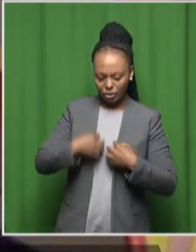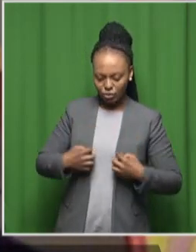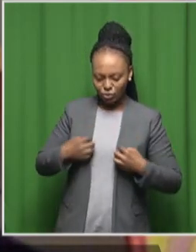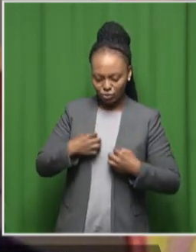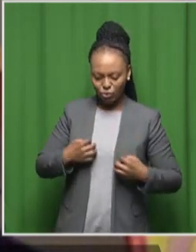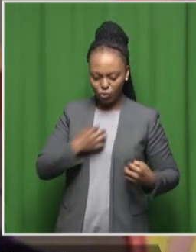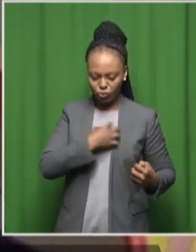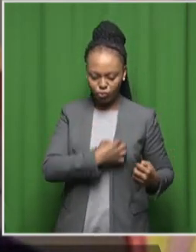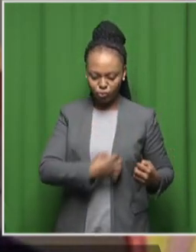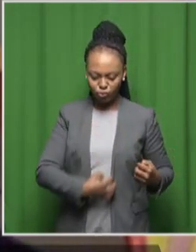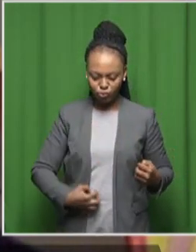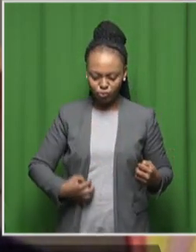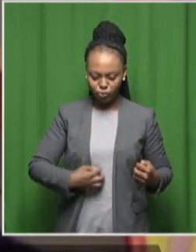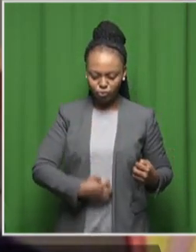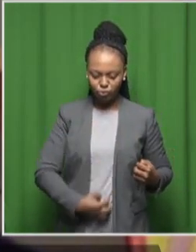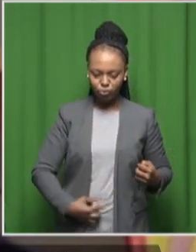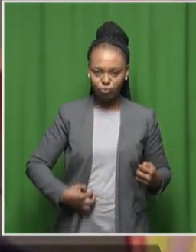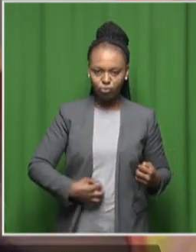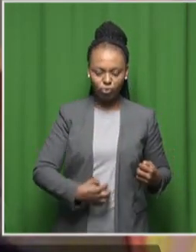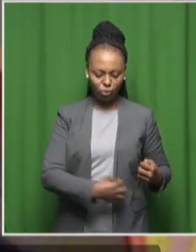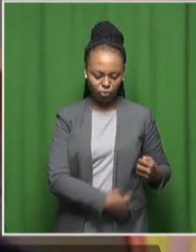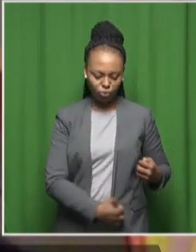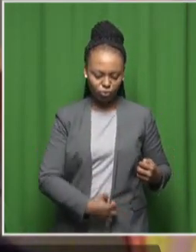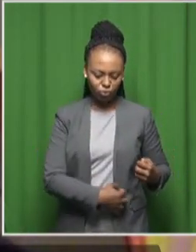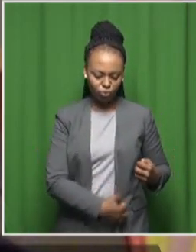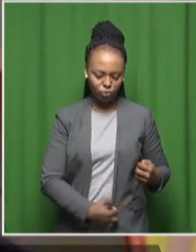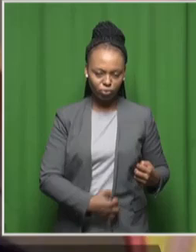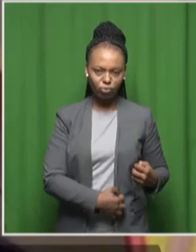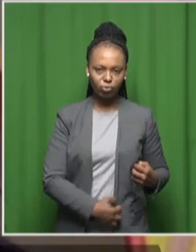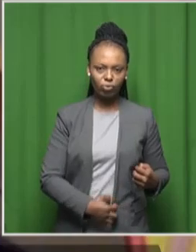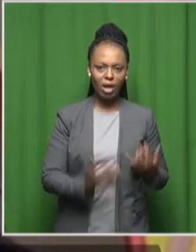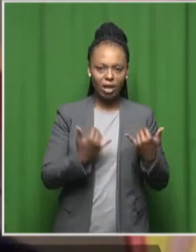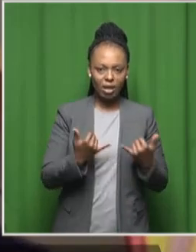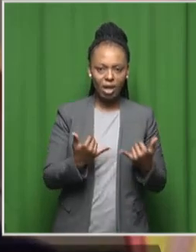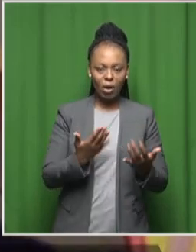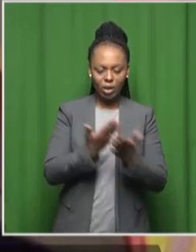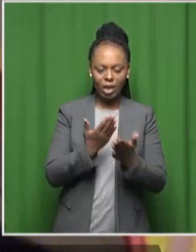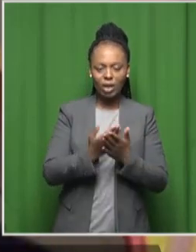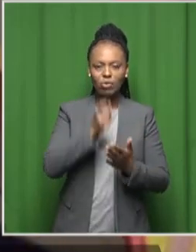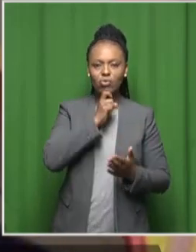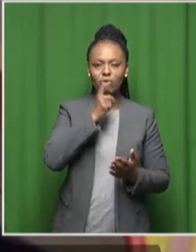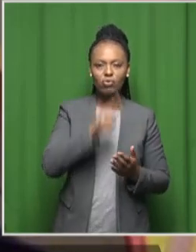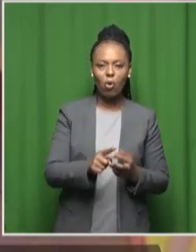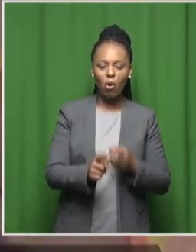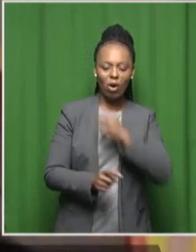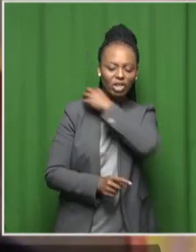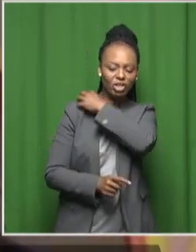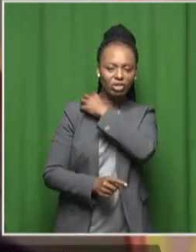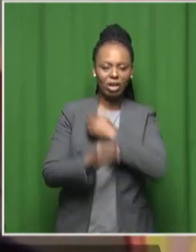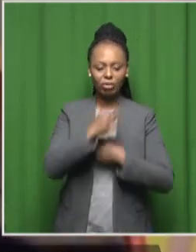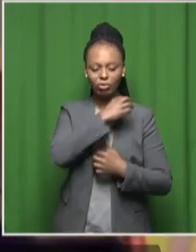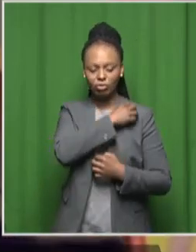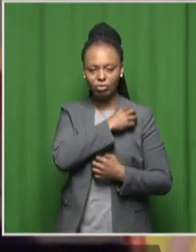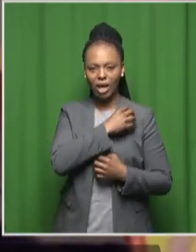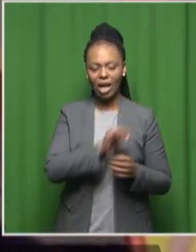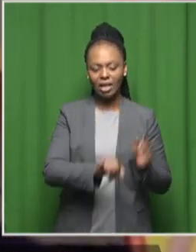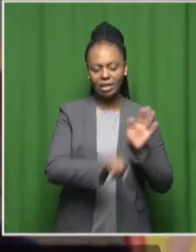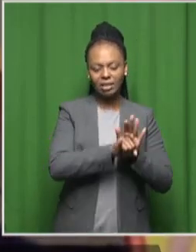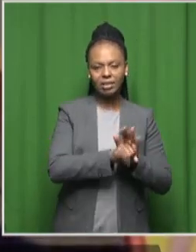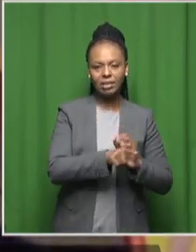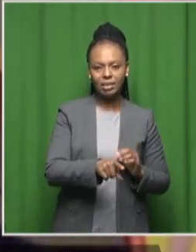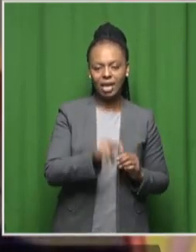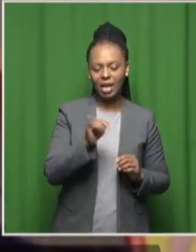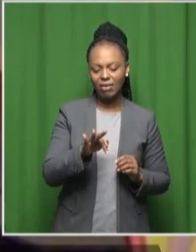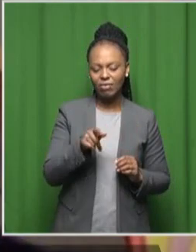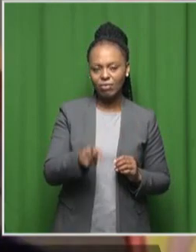with interventional radiology is instead of just diagnosing, we actually use the same imaging